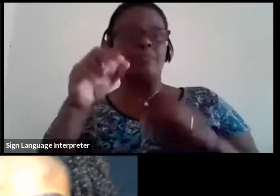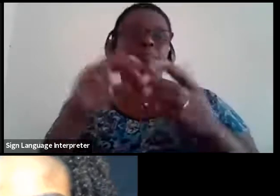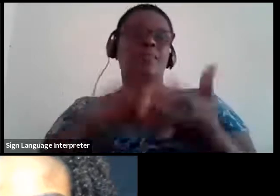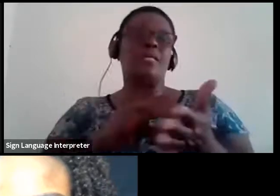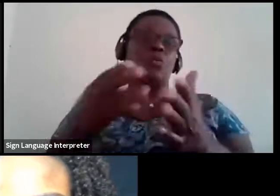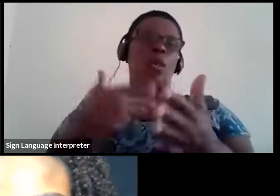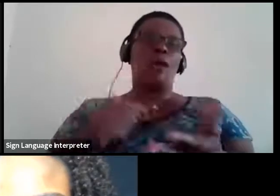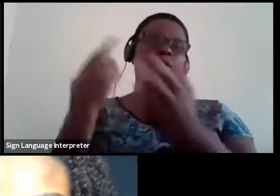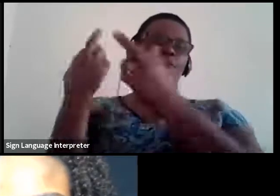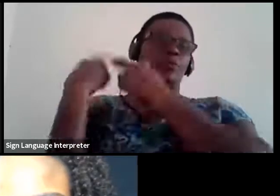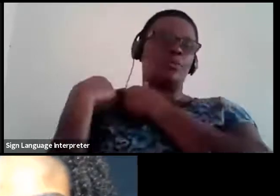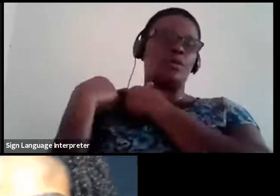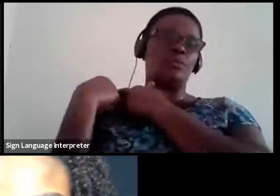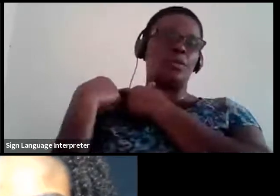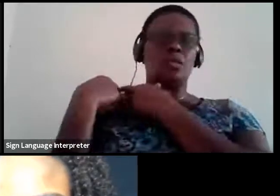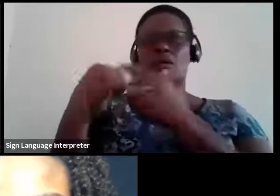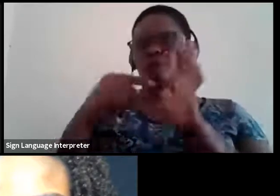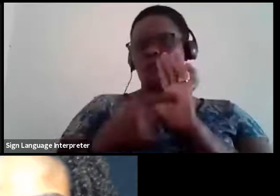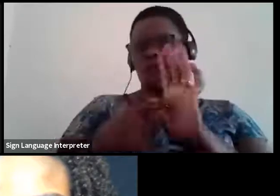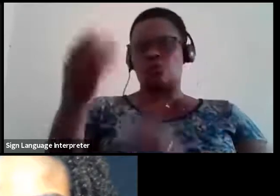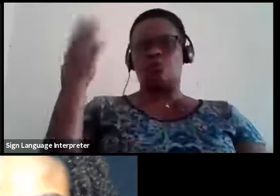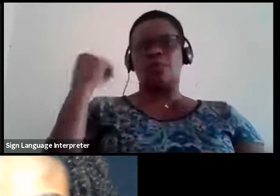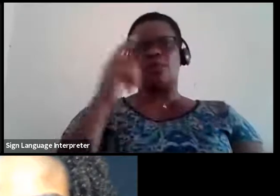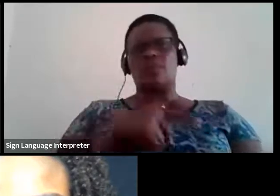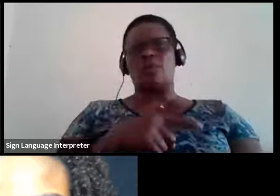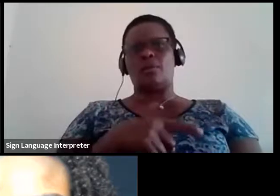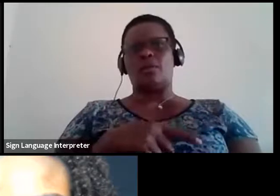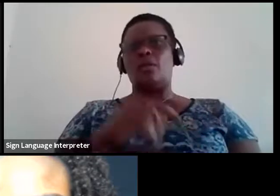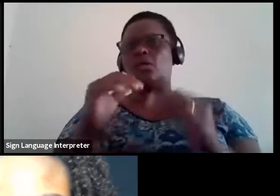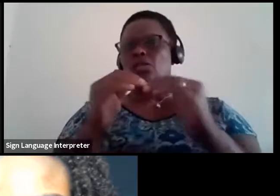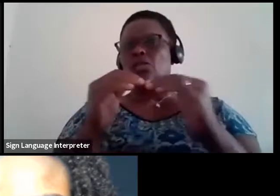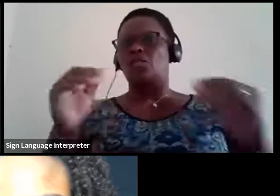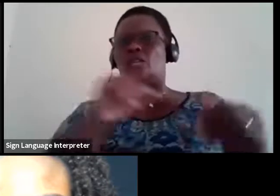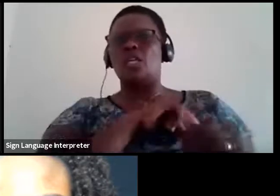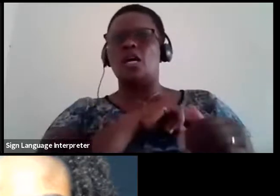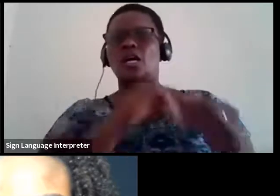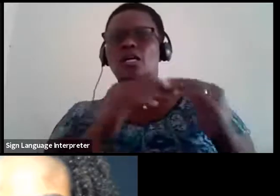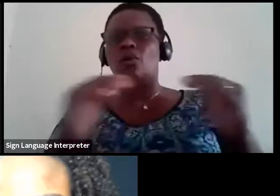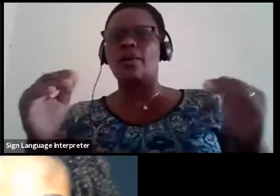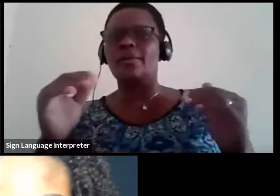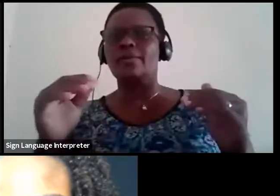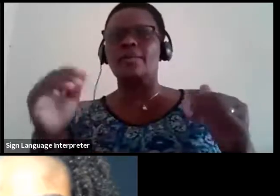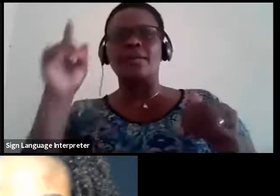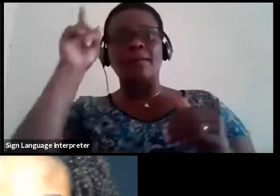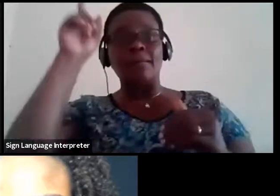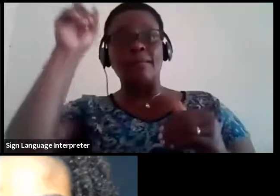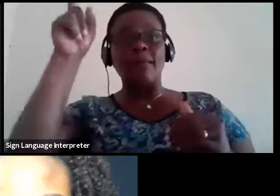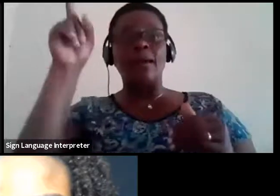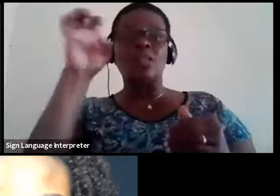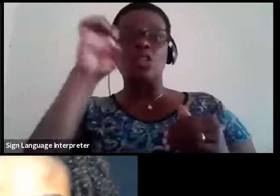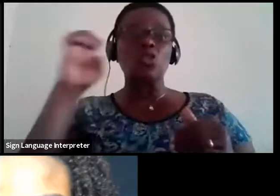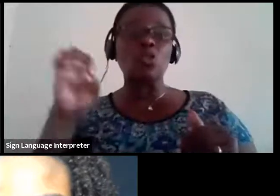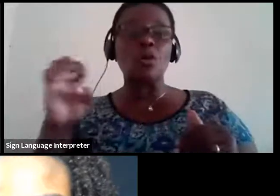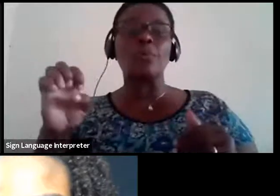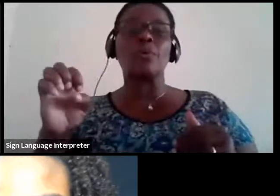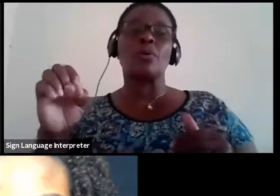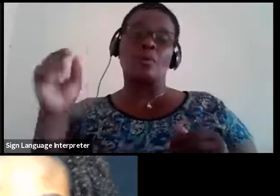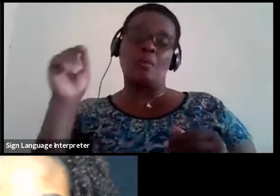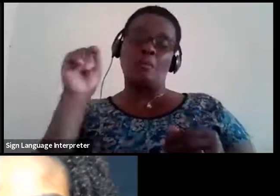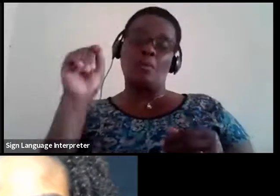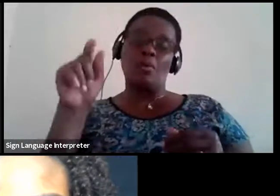Equality Forum in Paris, where TikTok and Twitter and I think Facebook decided that they are going